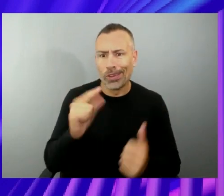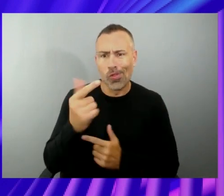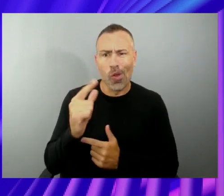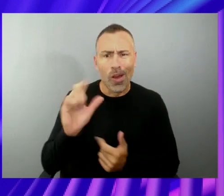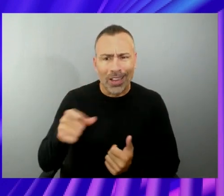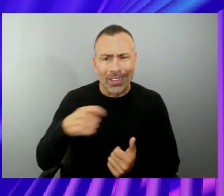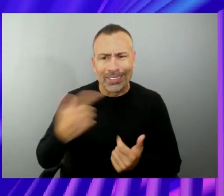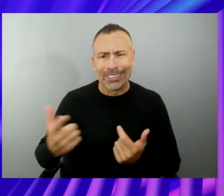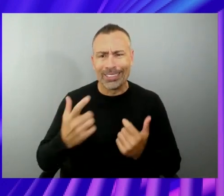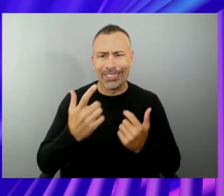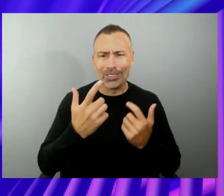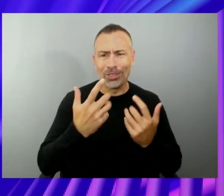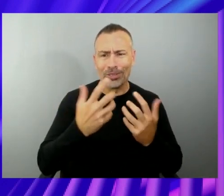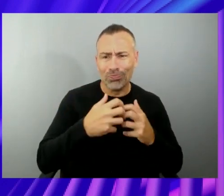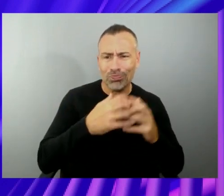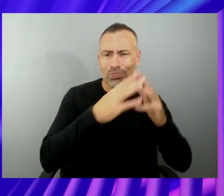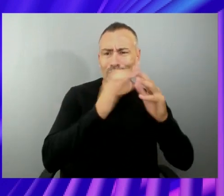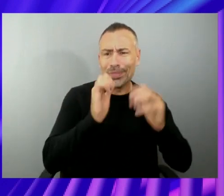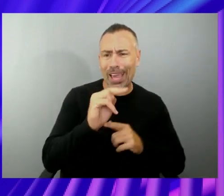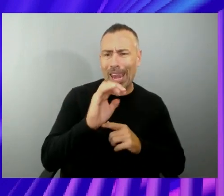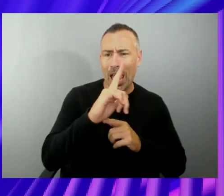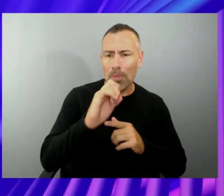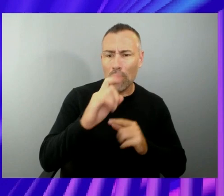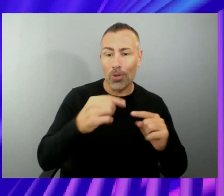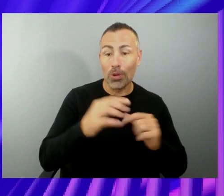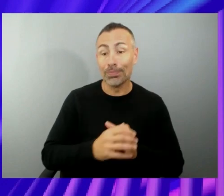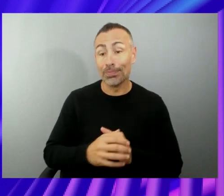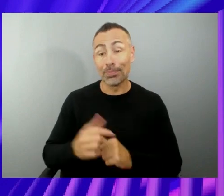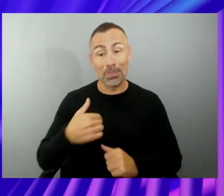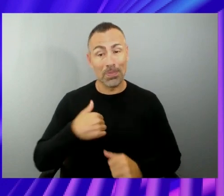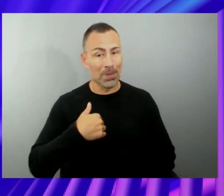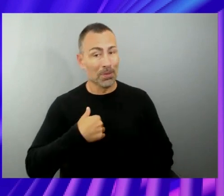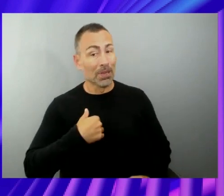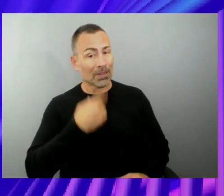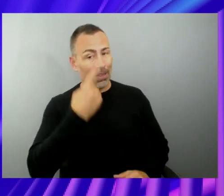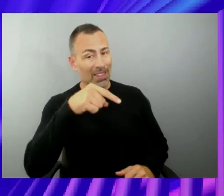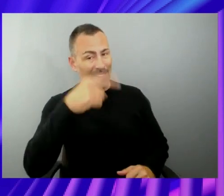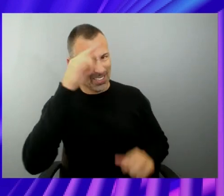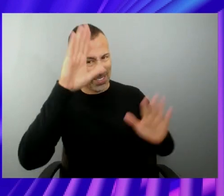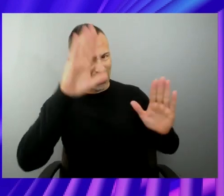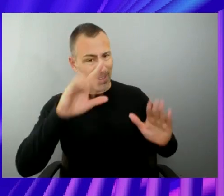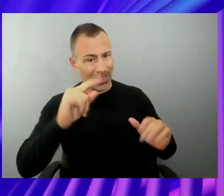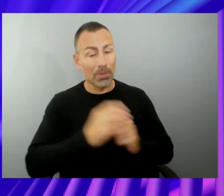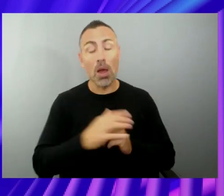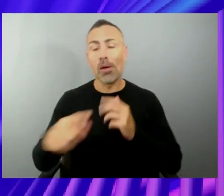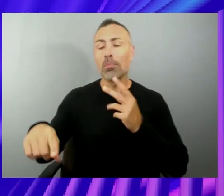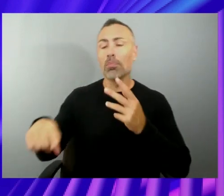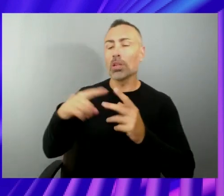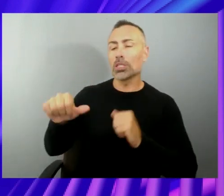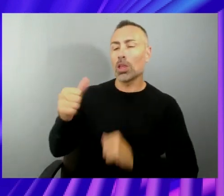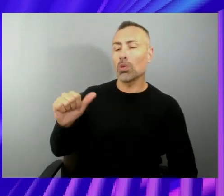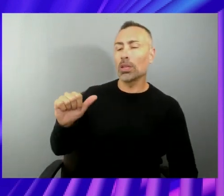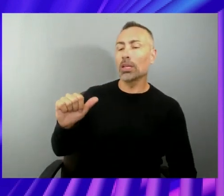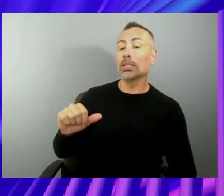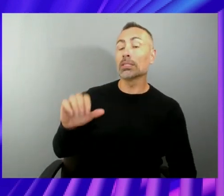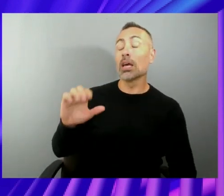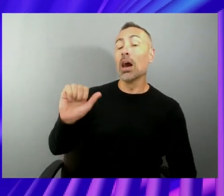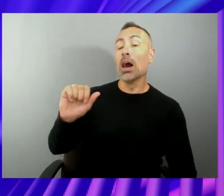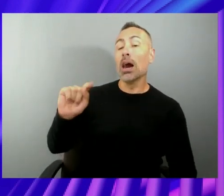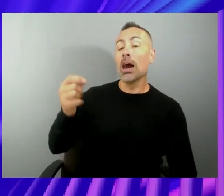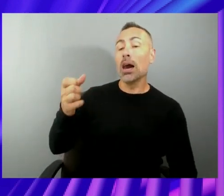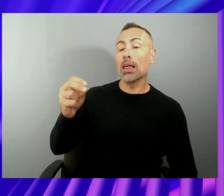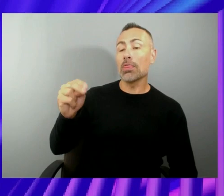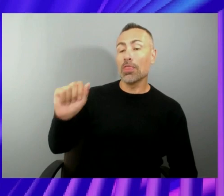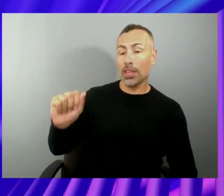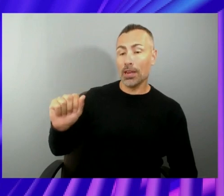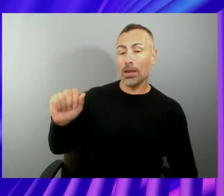though. It is a great tool. And then Athena, the Athena Bootstrap. Actually, we're having another segment tomorrow on Athena Bootstrap. We